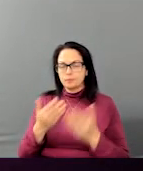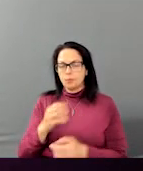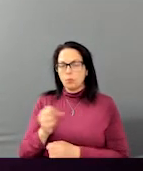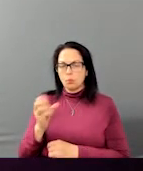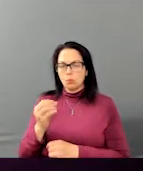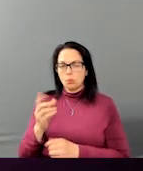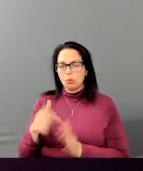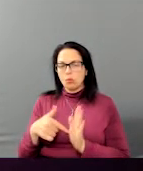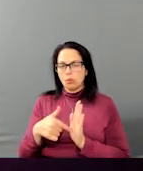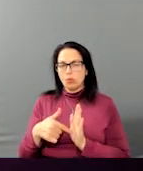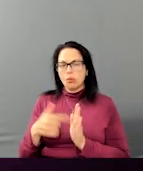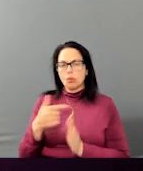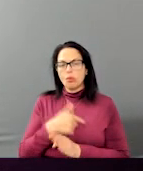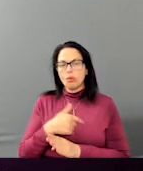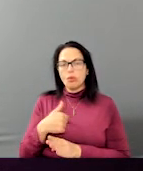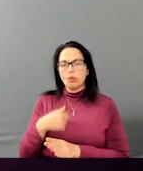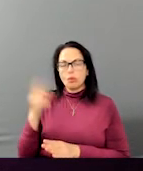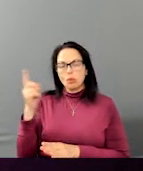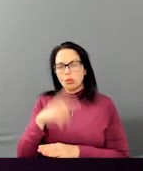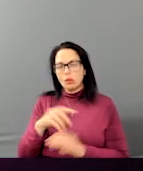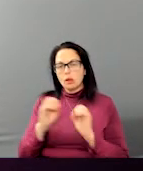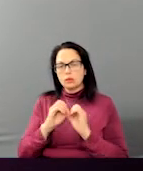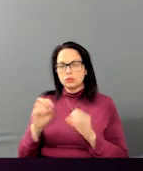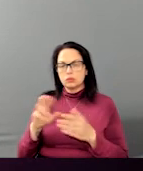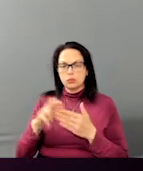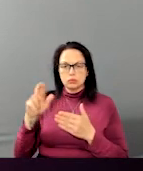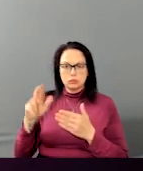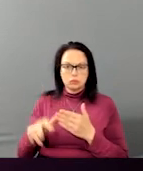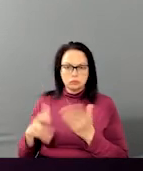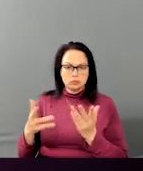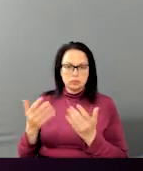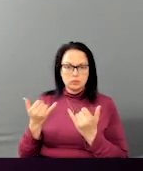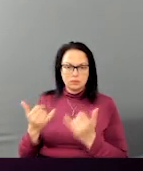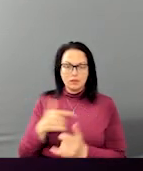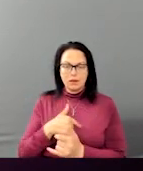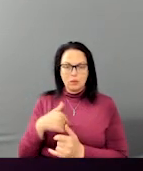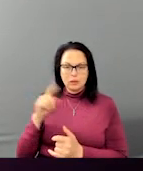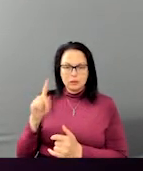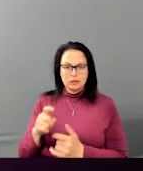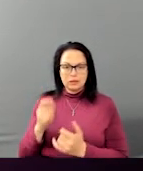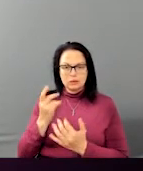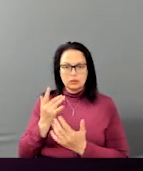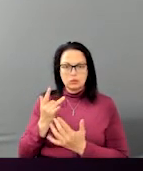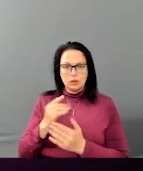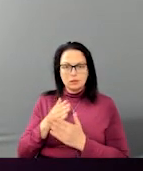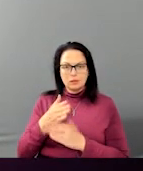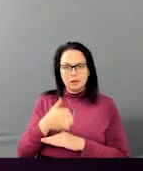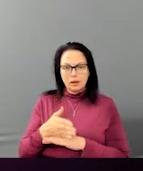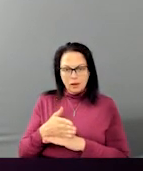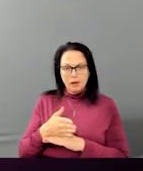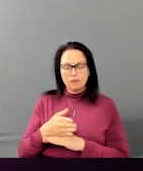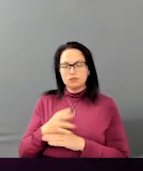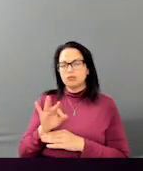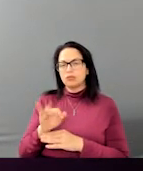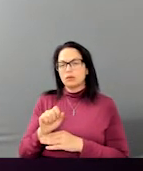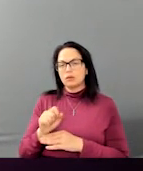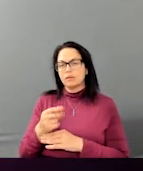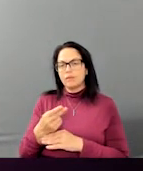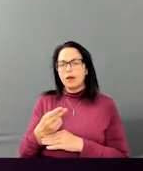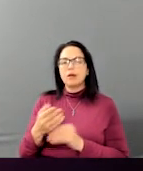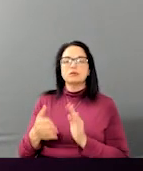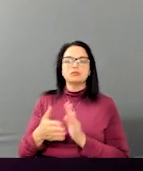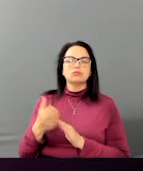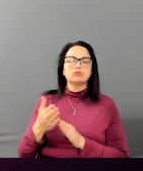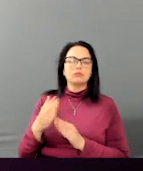say we're mocking no results. So now we need to wait until after the fetch is run, after